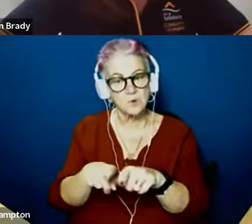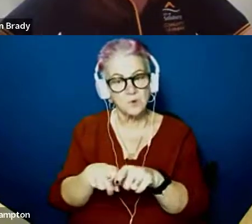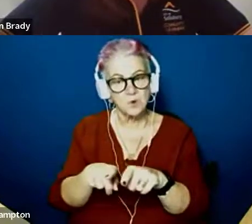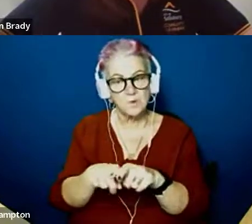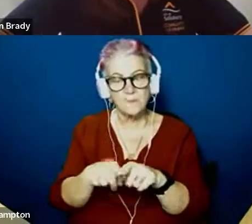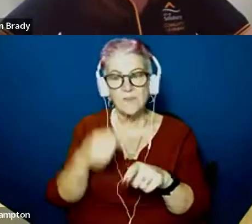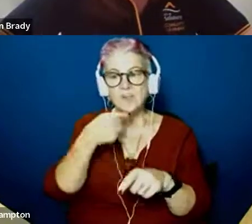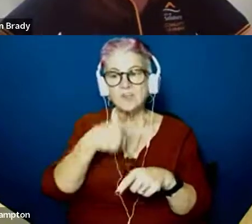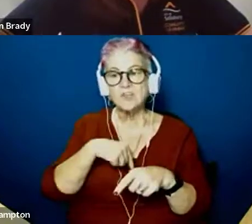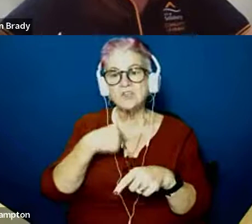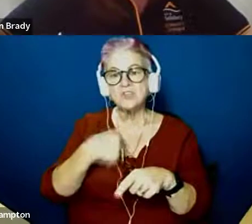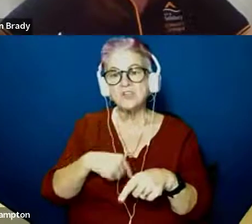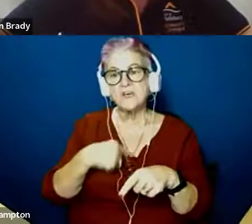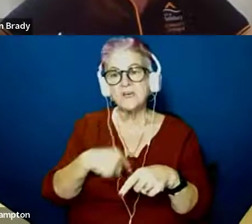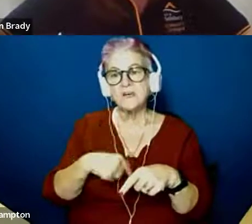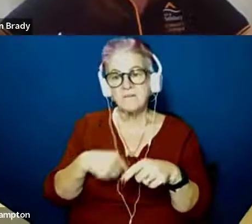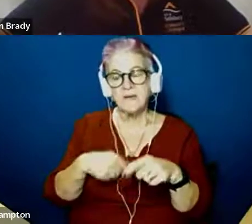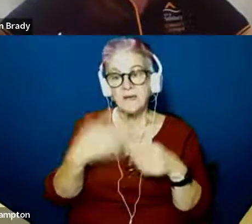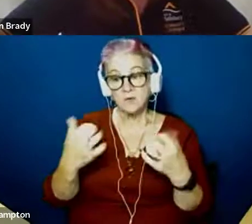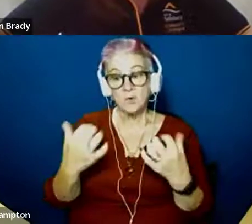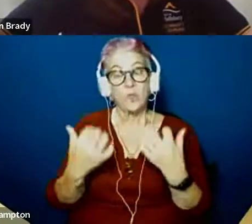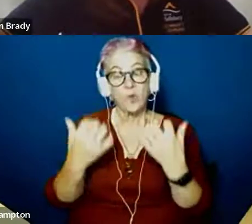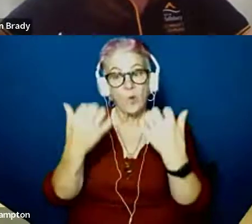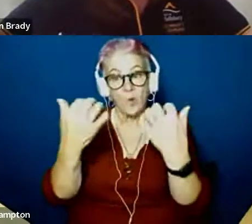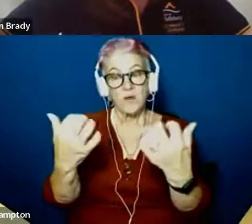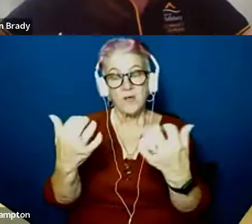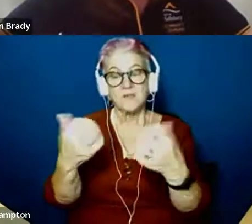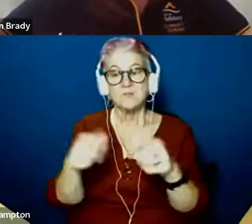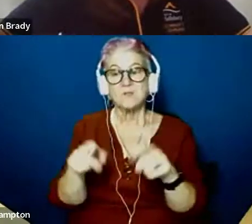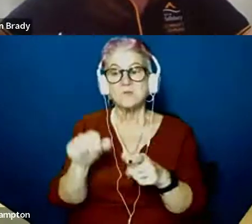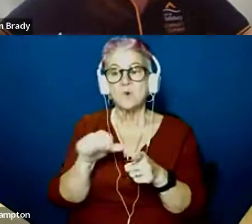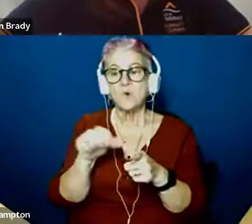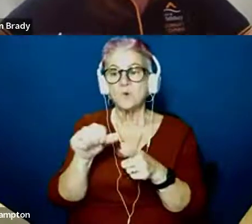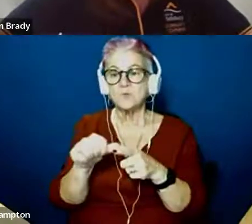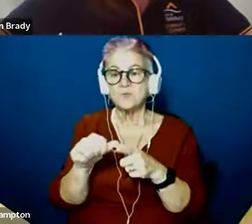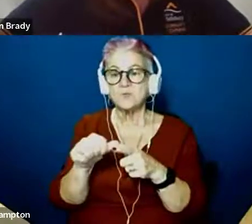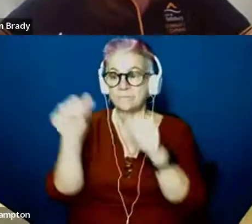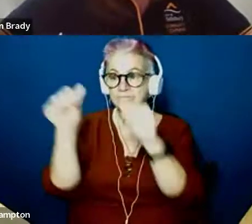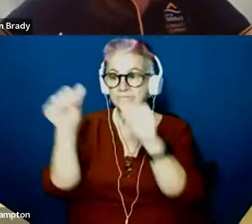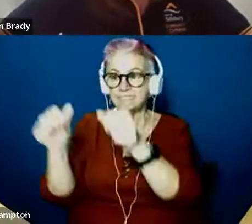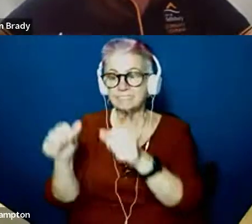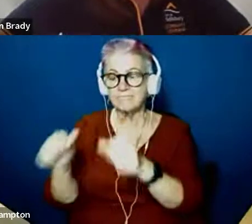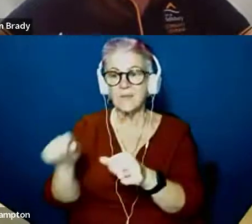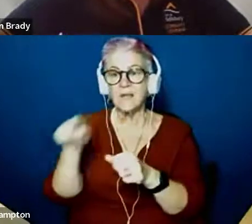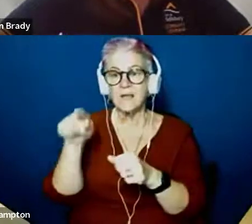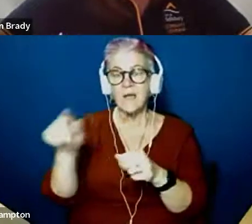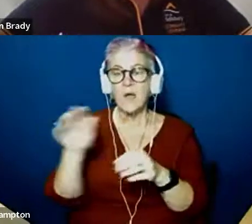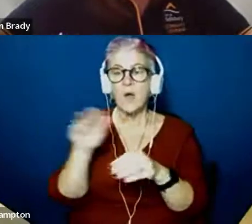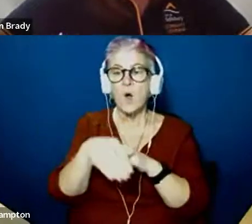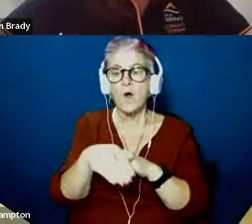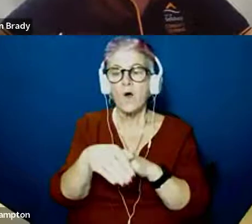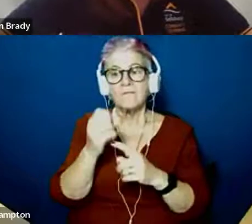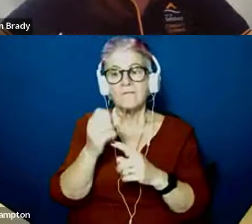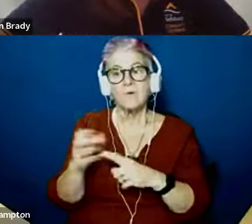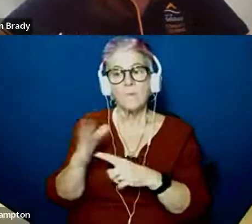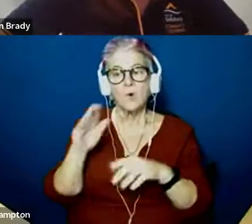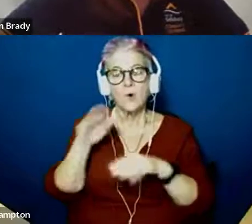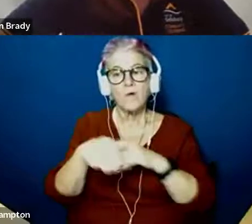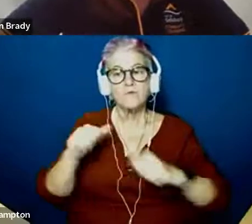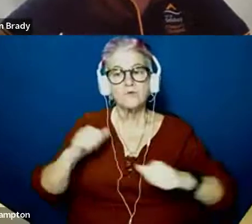Genevieve, who's in the audience, has also been has posted a really important point too about the training thing.